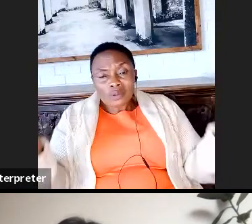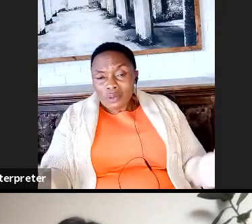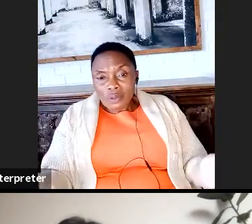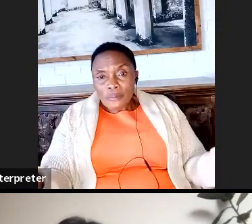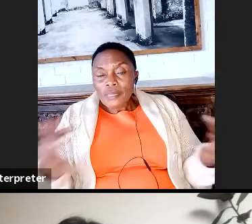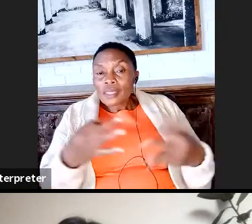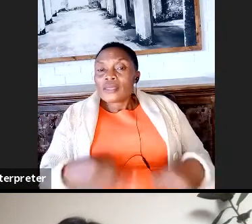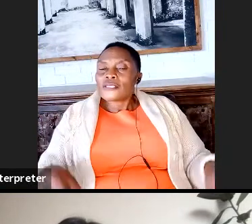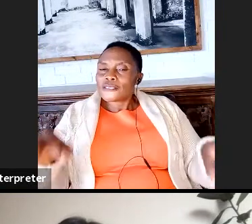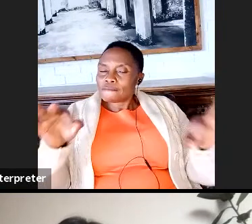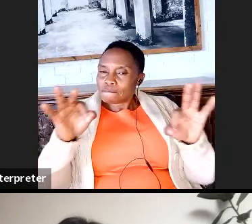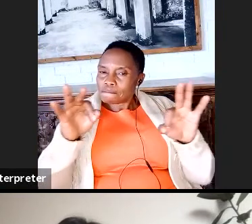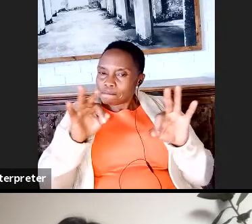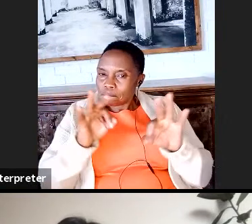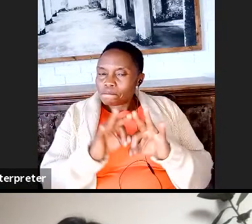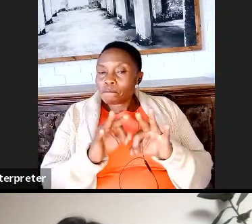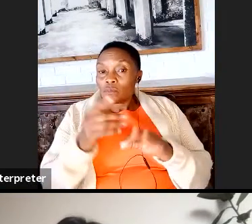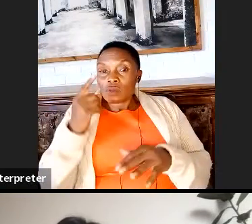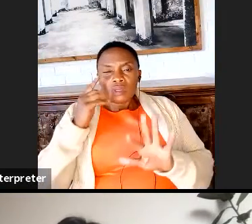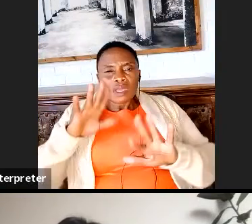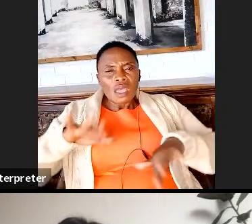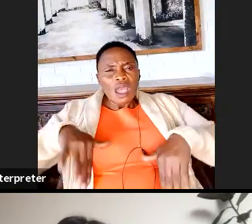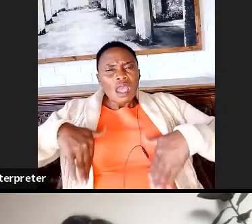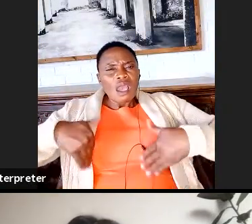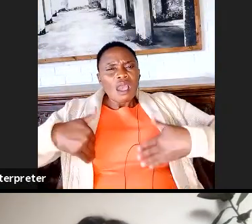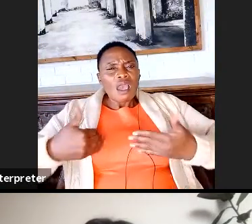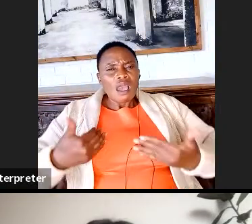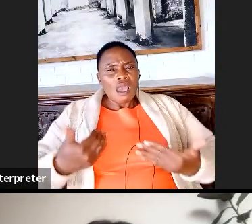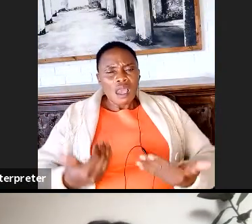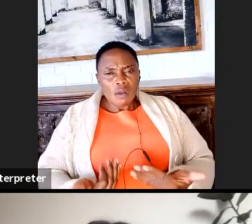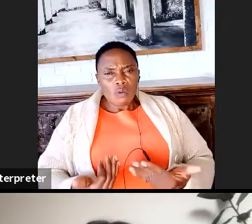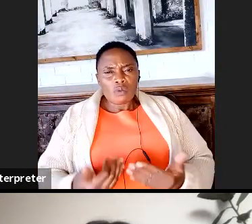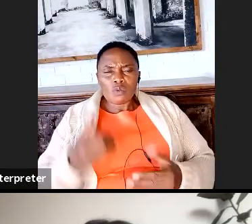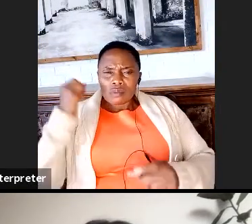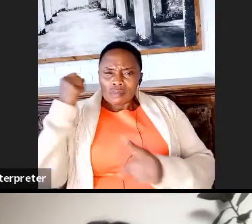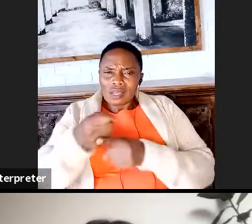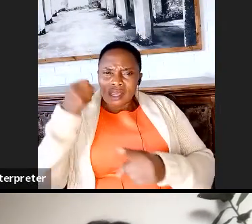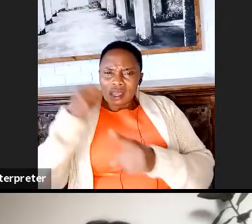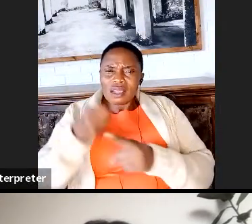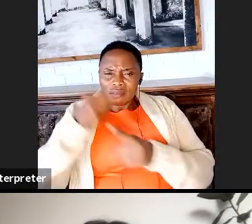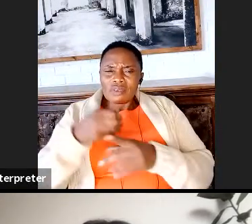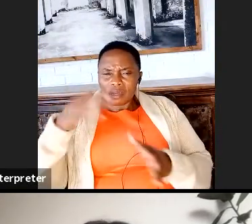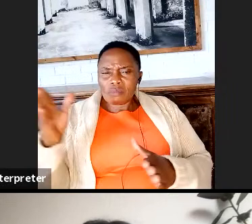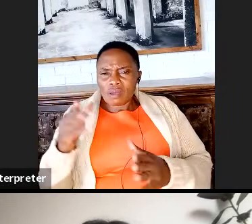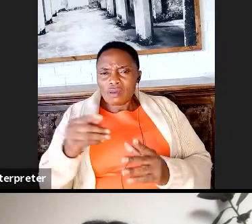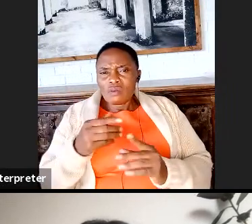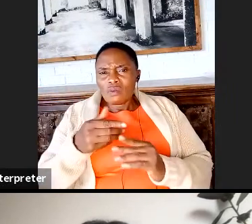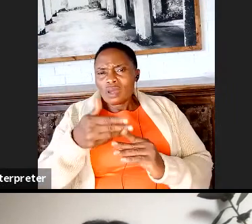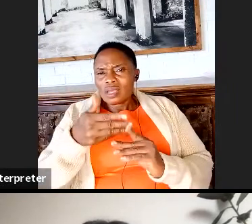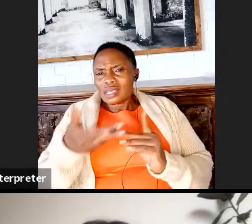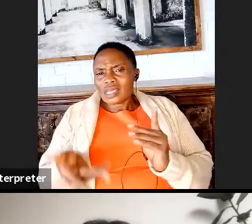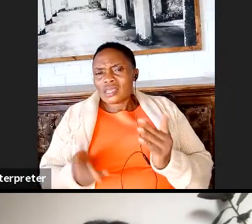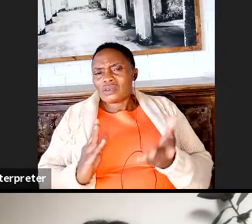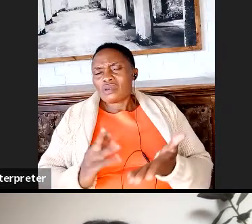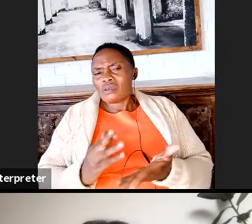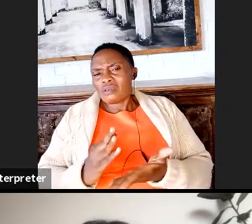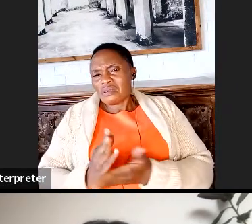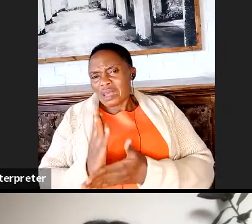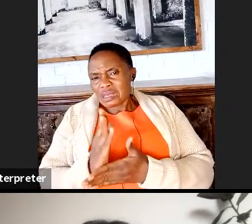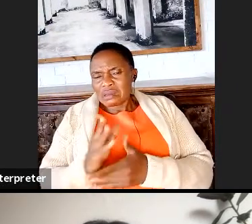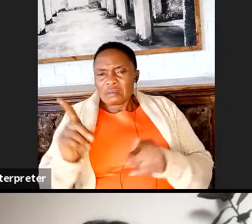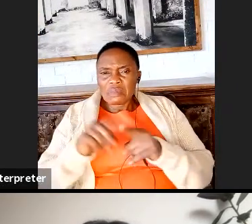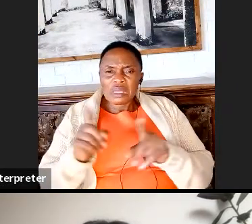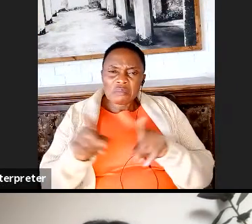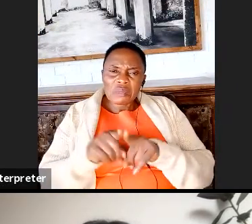even embedding digital rights advocacy in our curriculum, whether it's at universities or